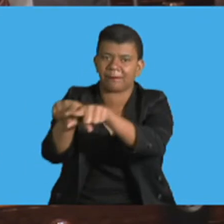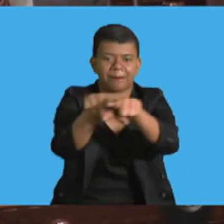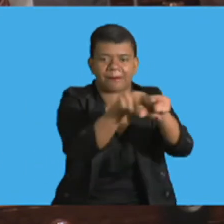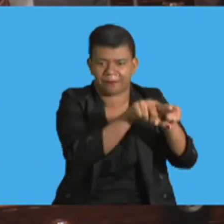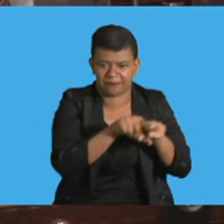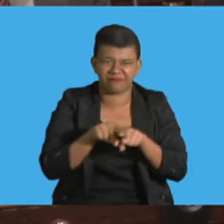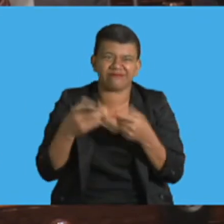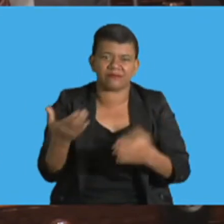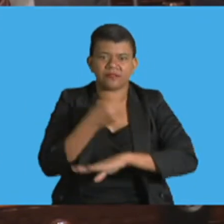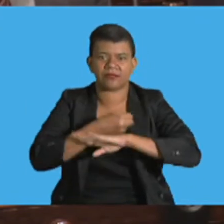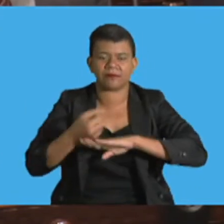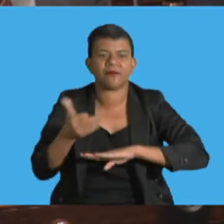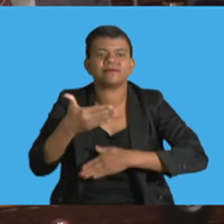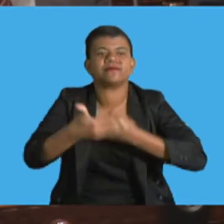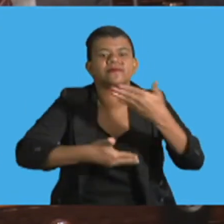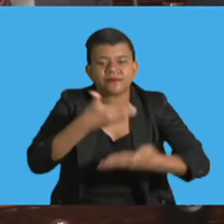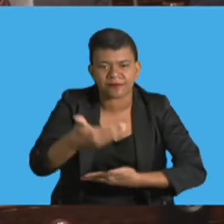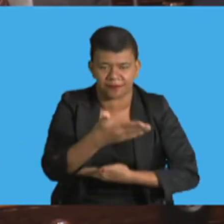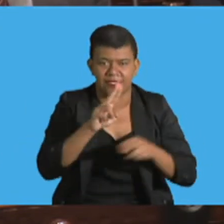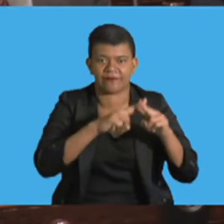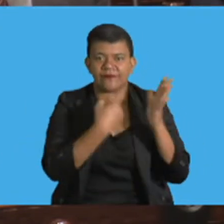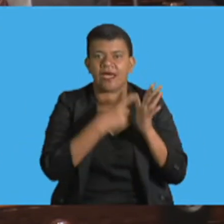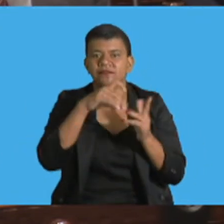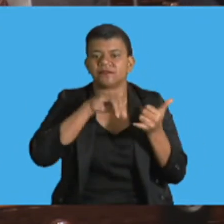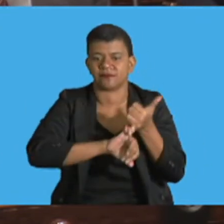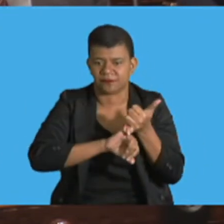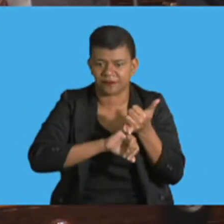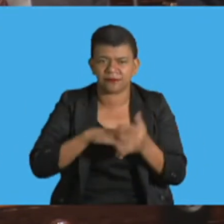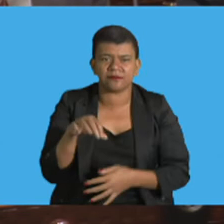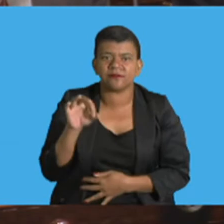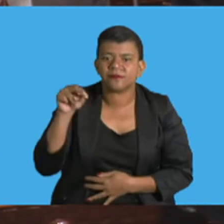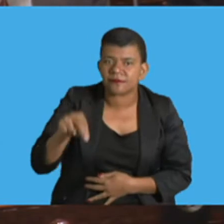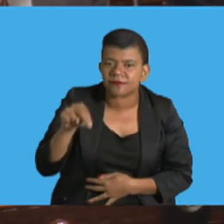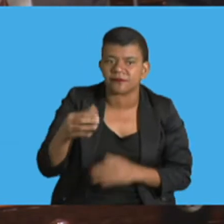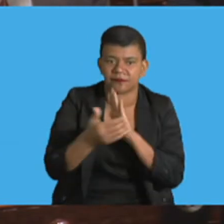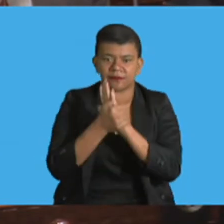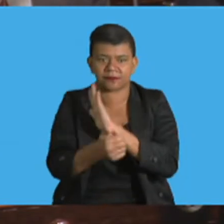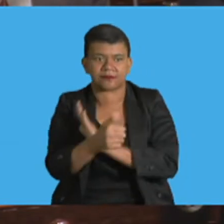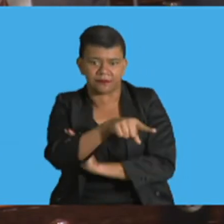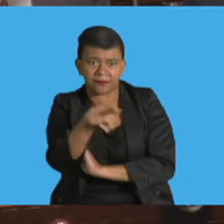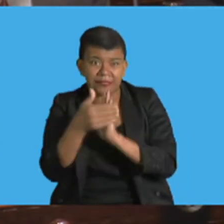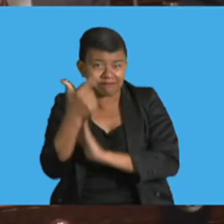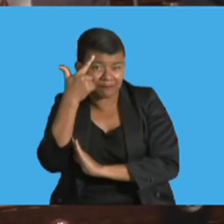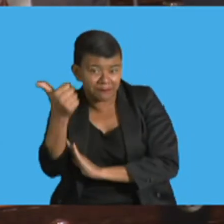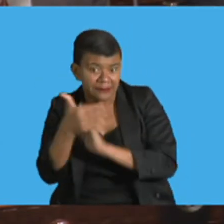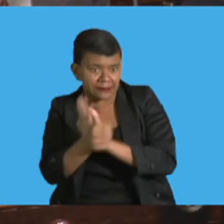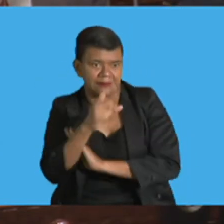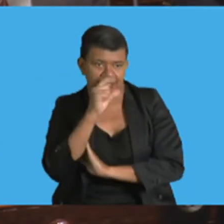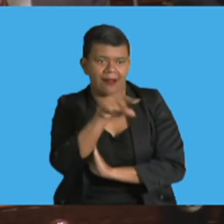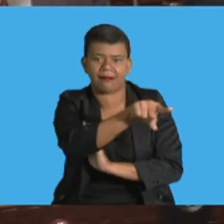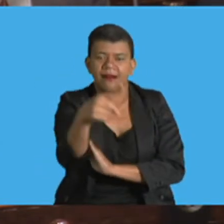there needs to be specialized people to deal with different categories of different sizes, and indeed different segments